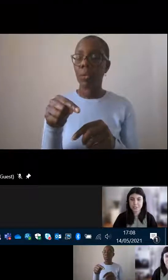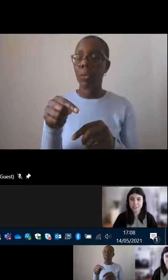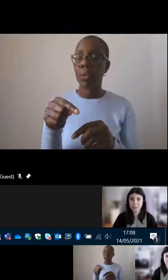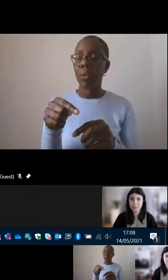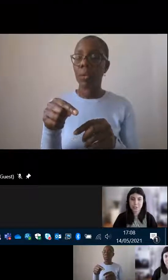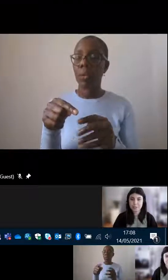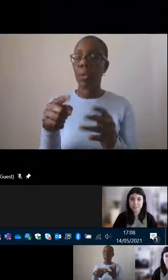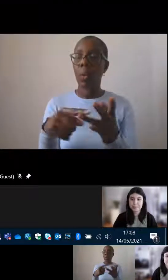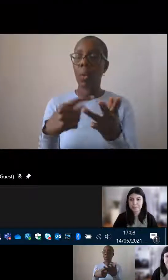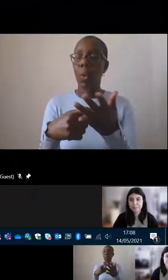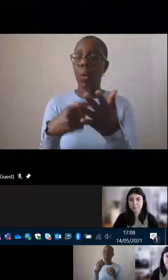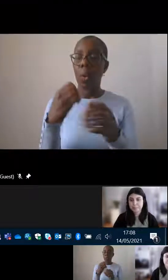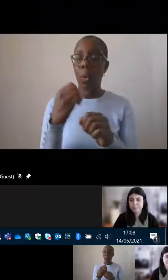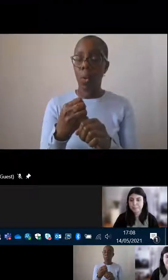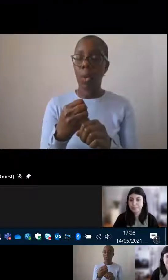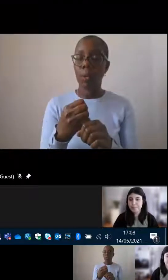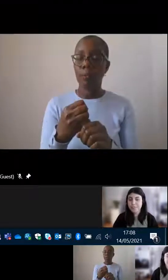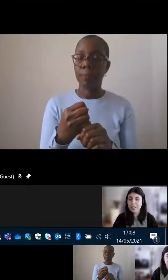childbereavementuk.org. No,